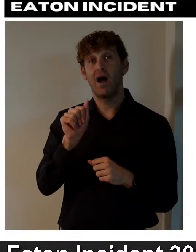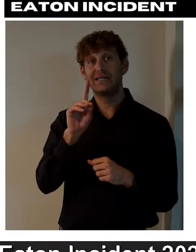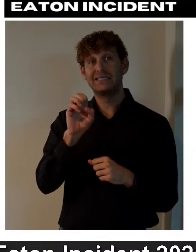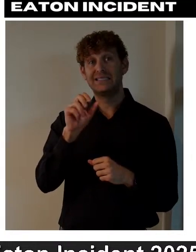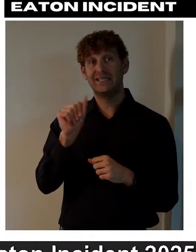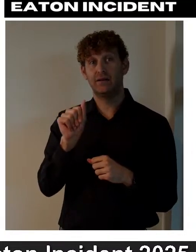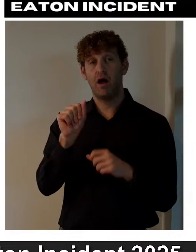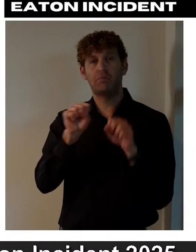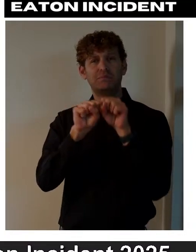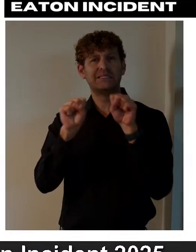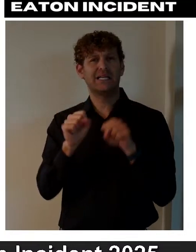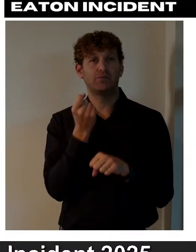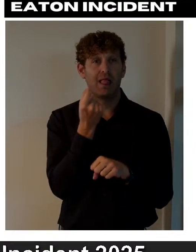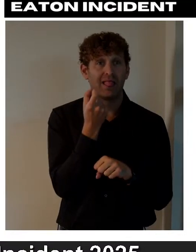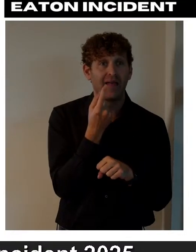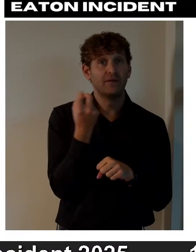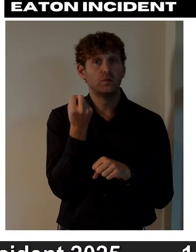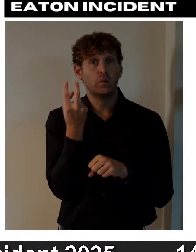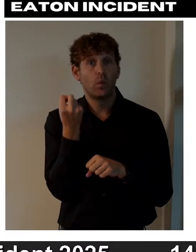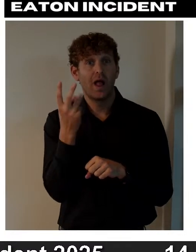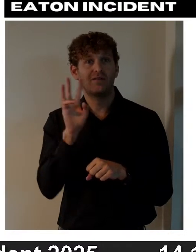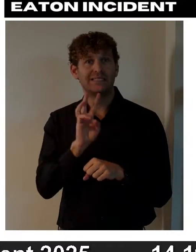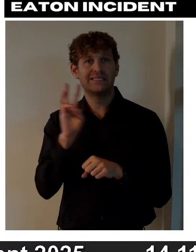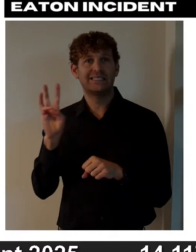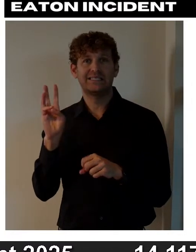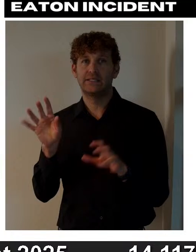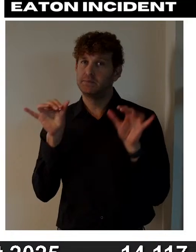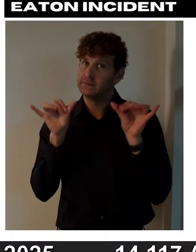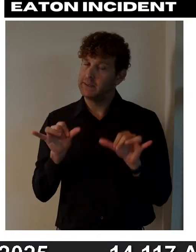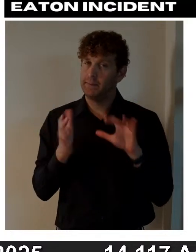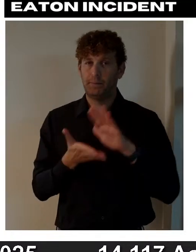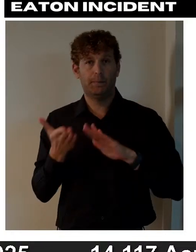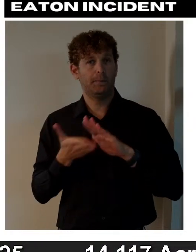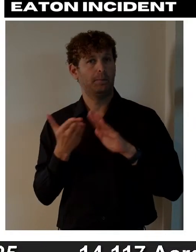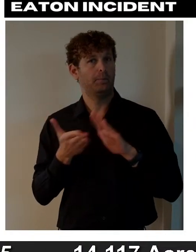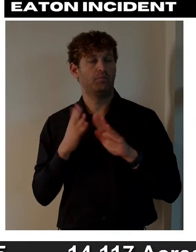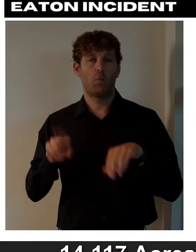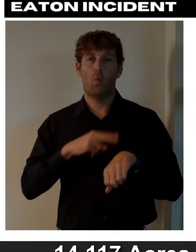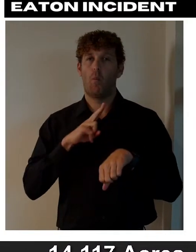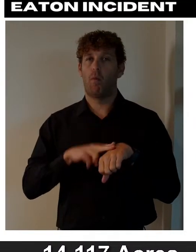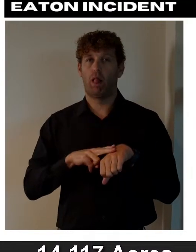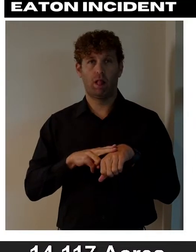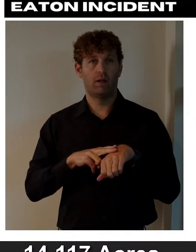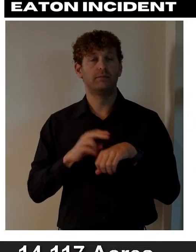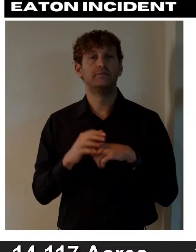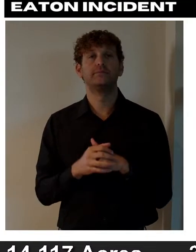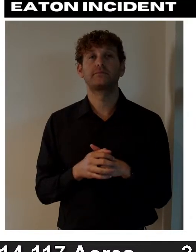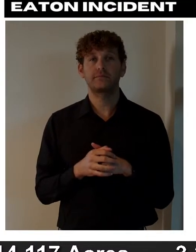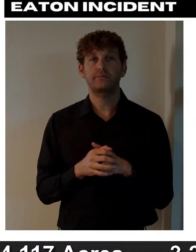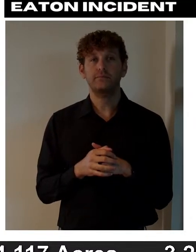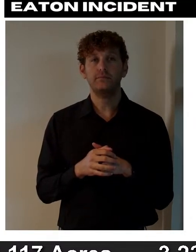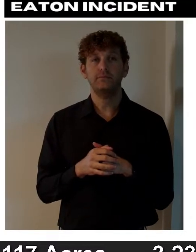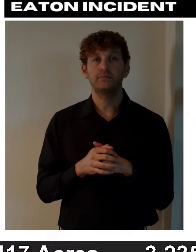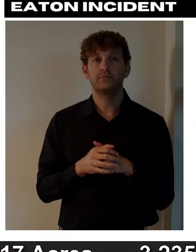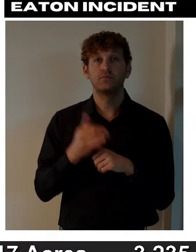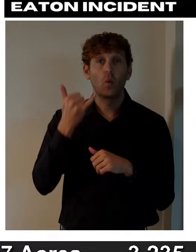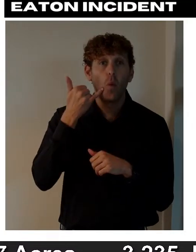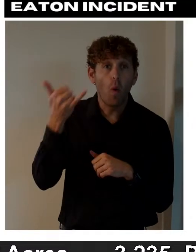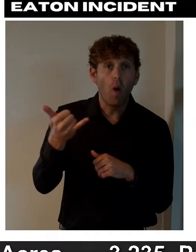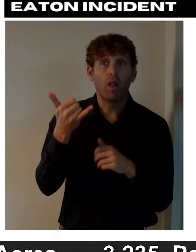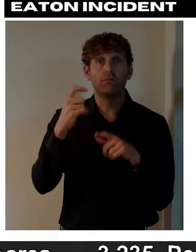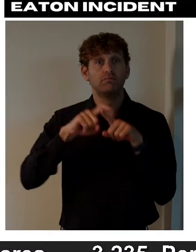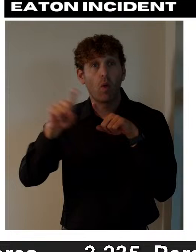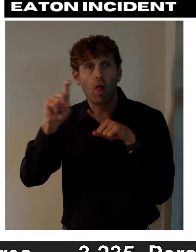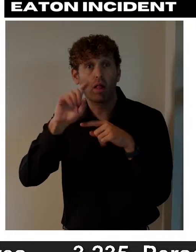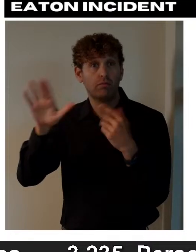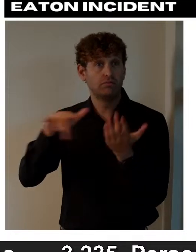station 66 are all operating as per normal. Calls for services will be directed via the 911